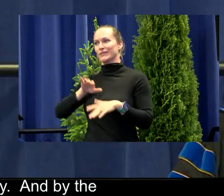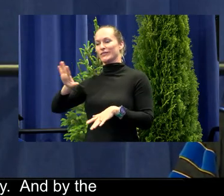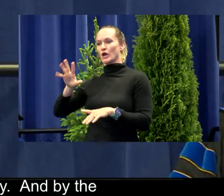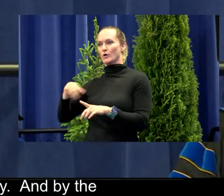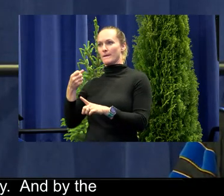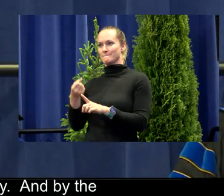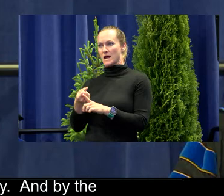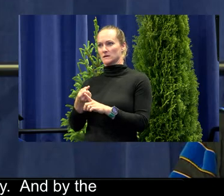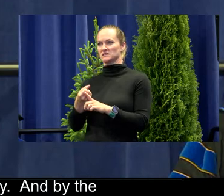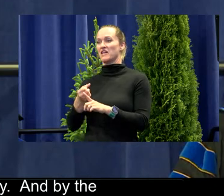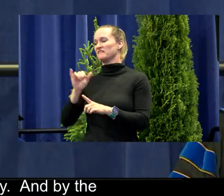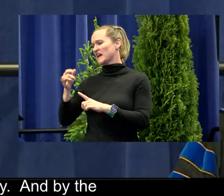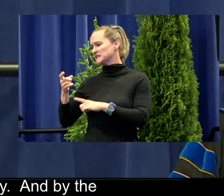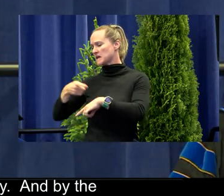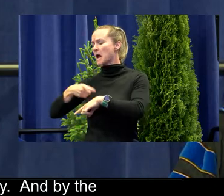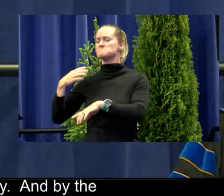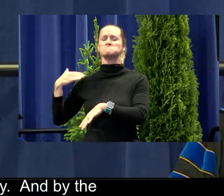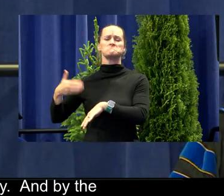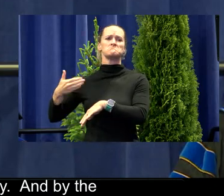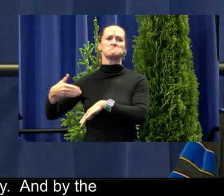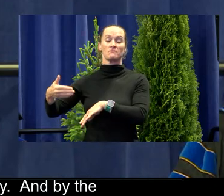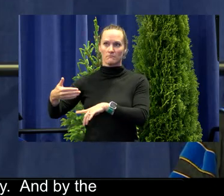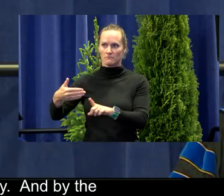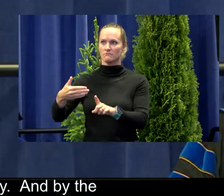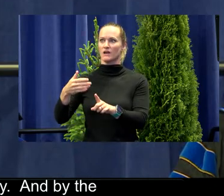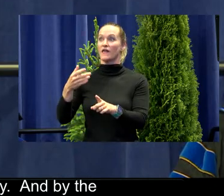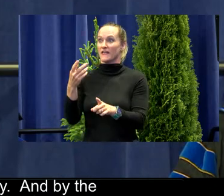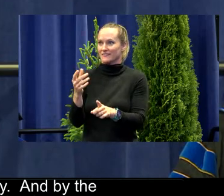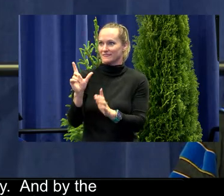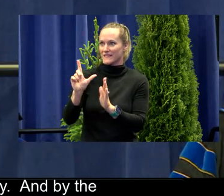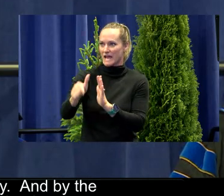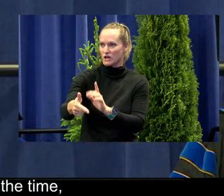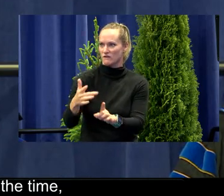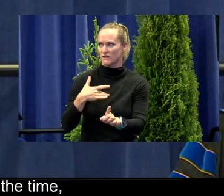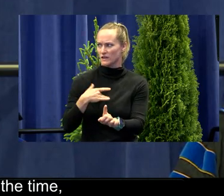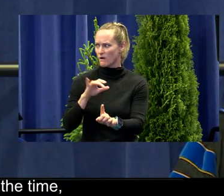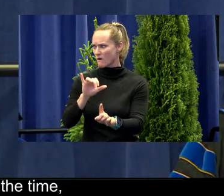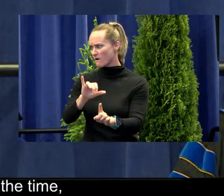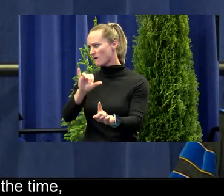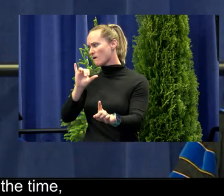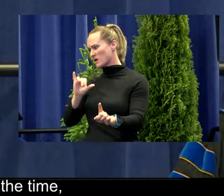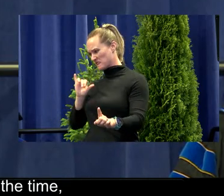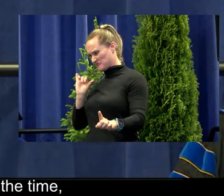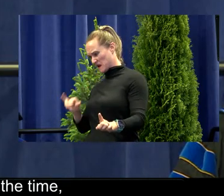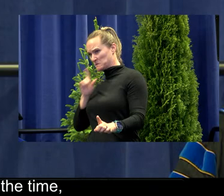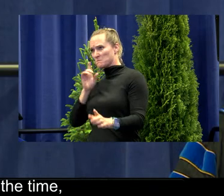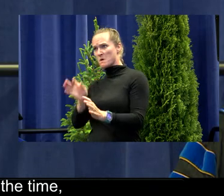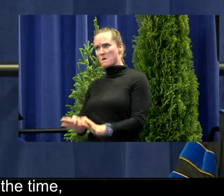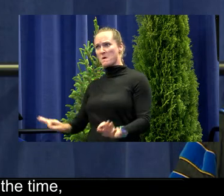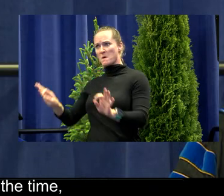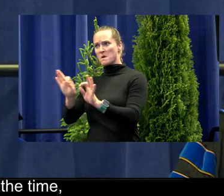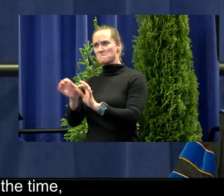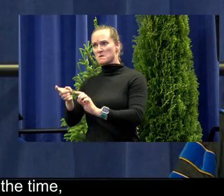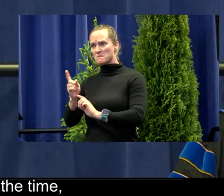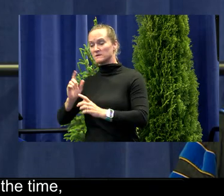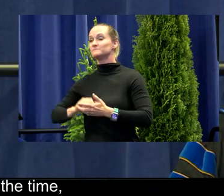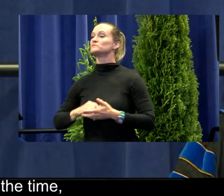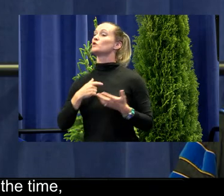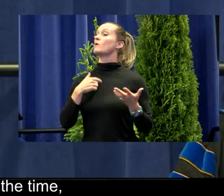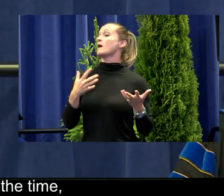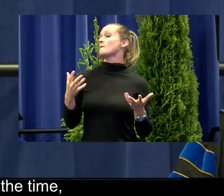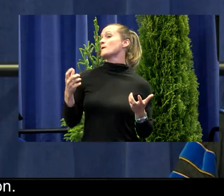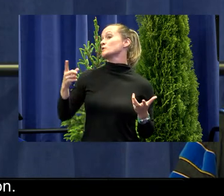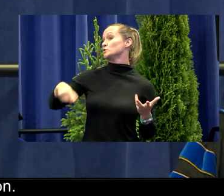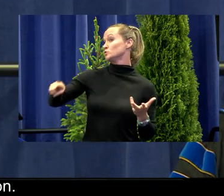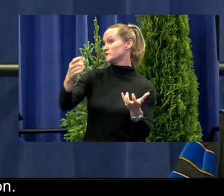time, although their significance usually becomes clear upon reflection. So what I would invite the graduates